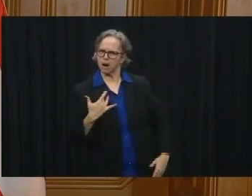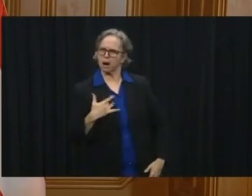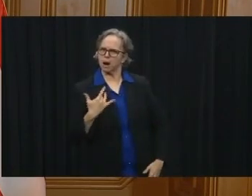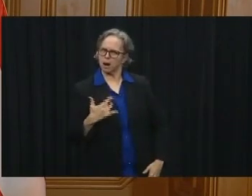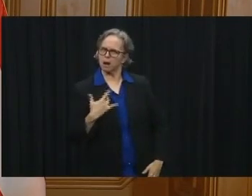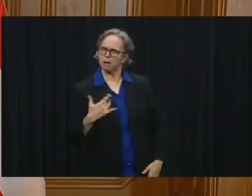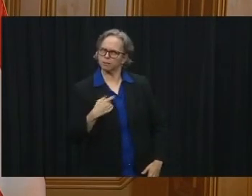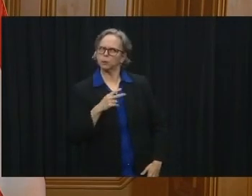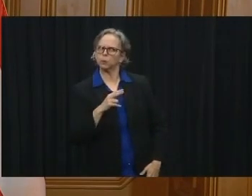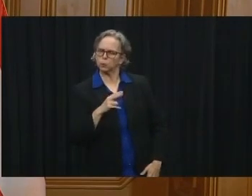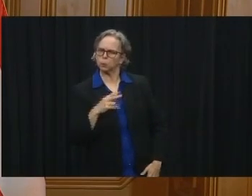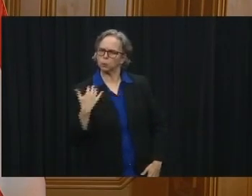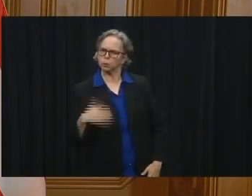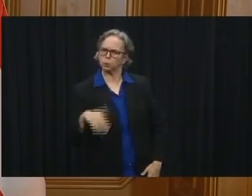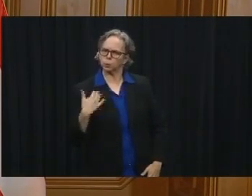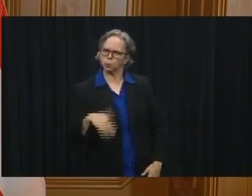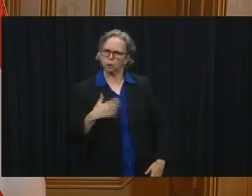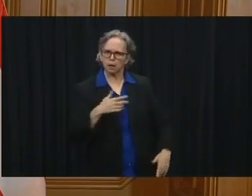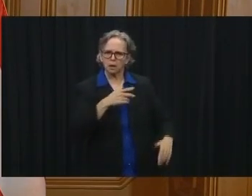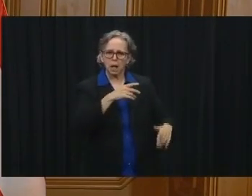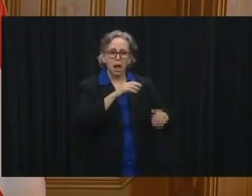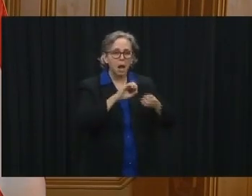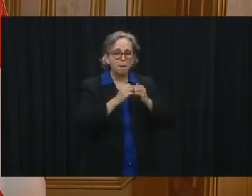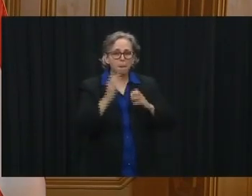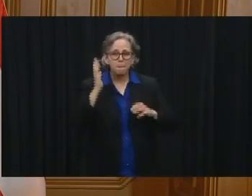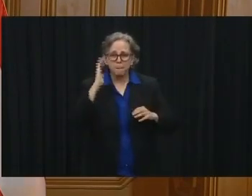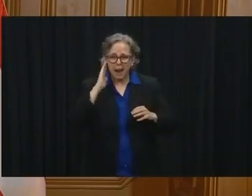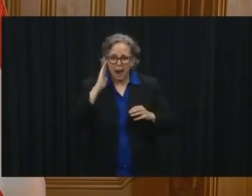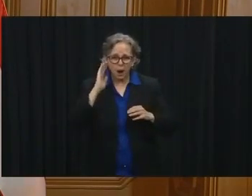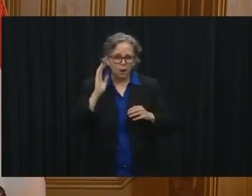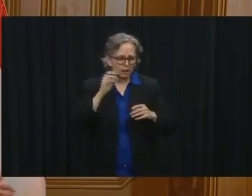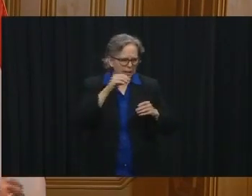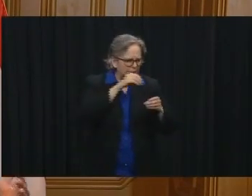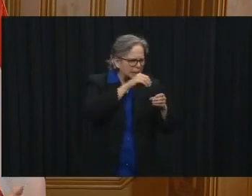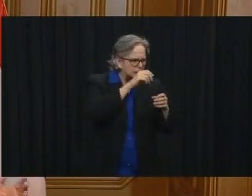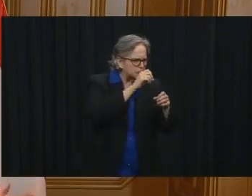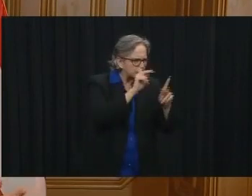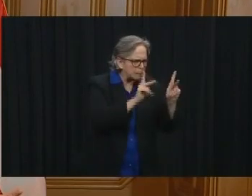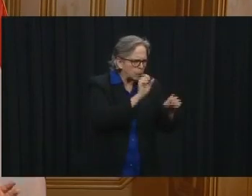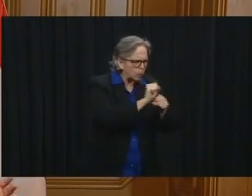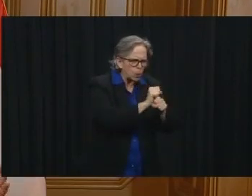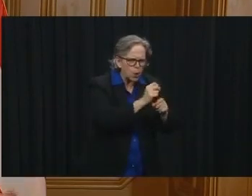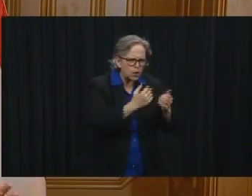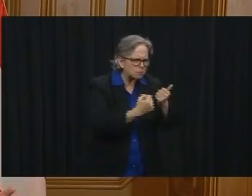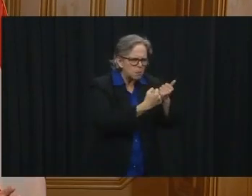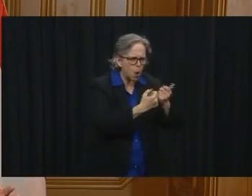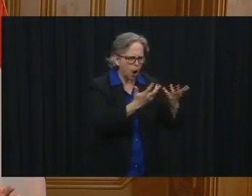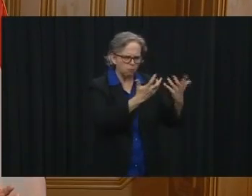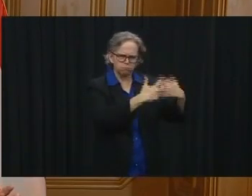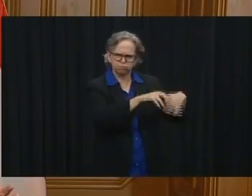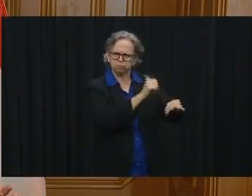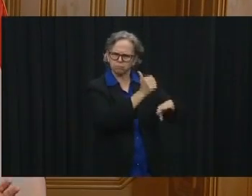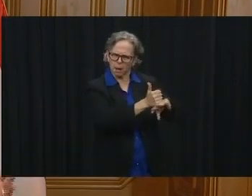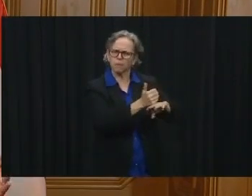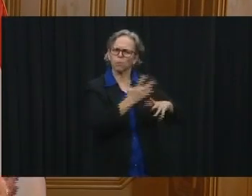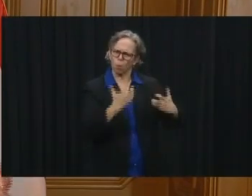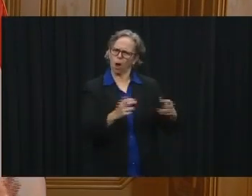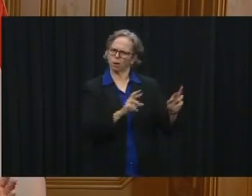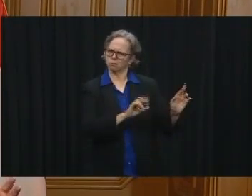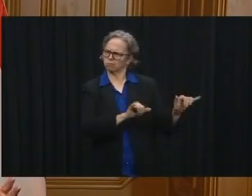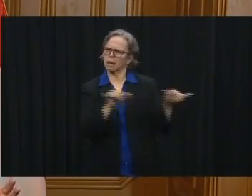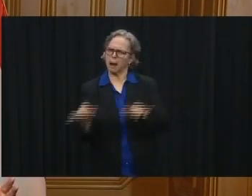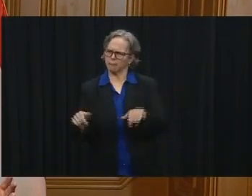expansion of getting the infrastructure ready to go. But what you're doing every day out there in the